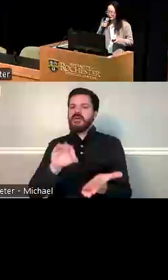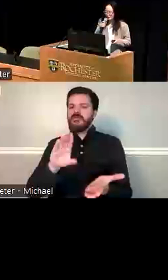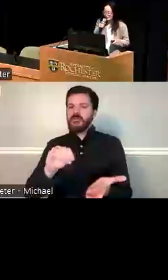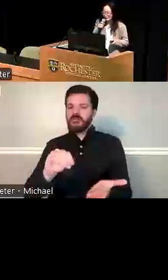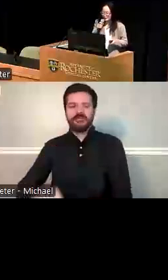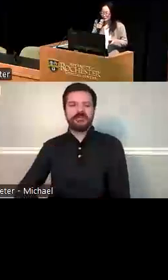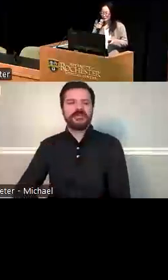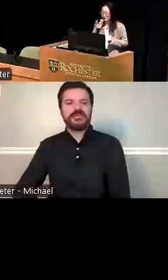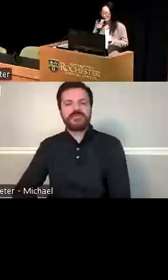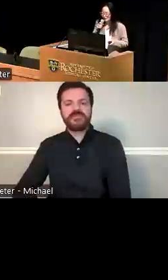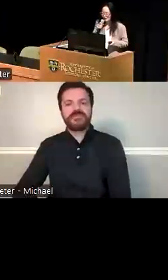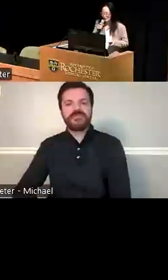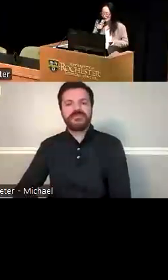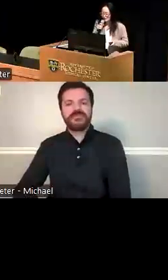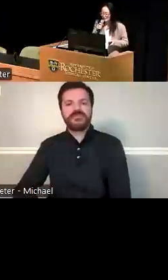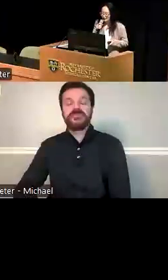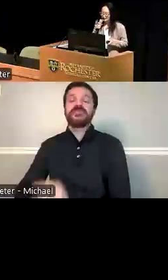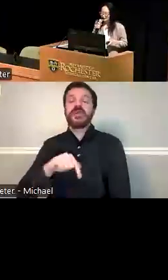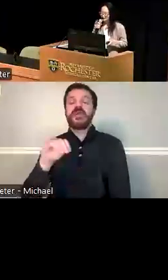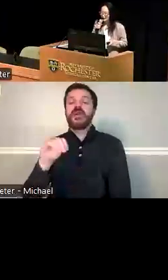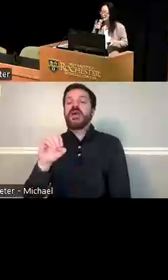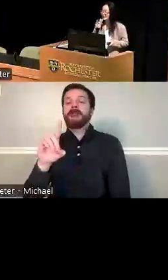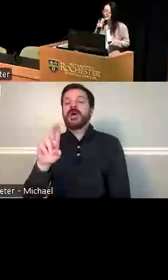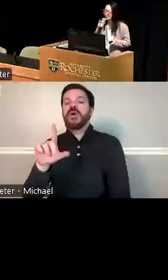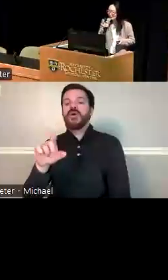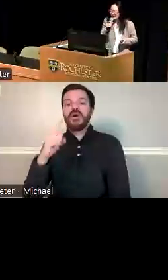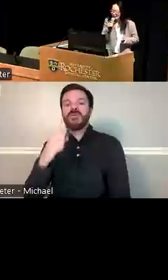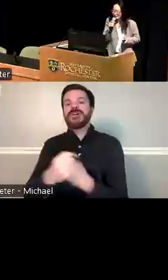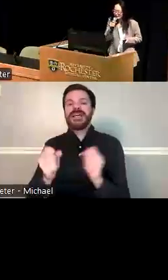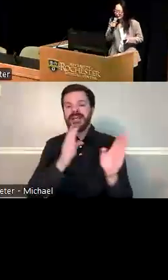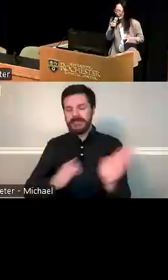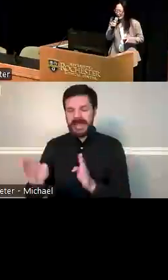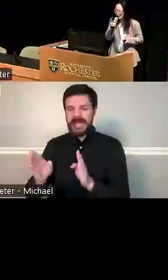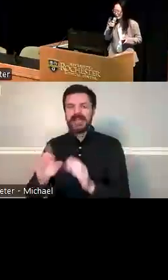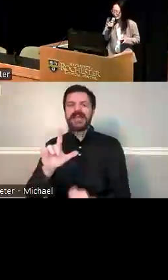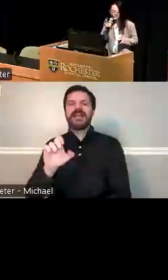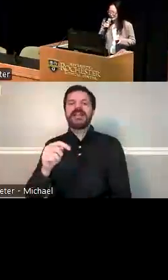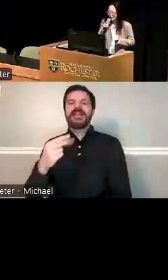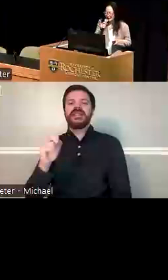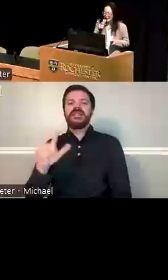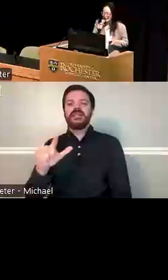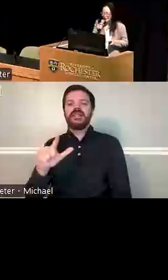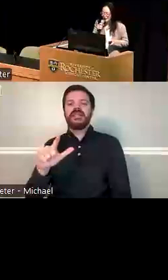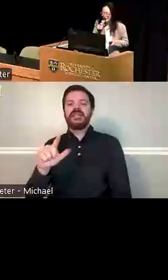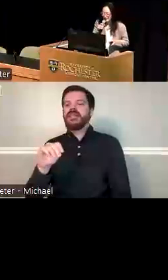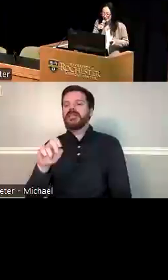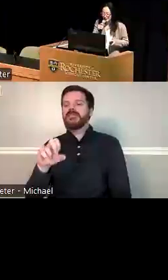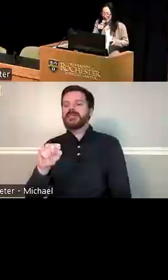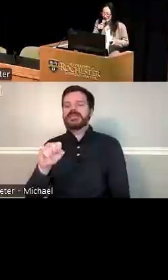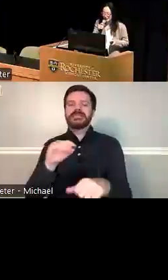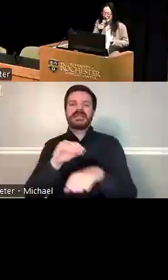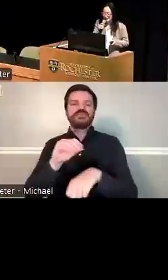for instance, this is for the module of safety planning and lethal means counseling. And we would assess whether